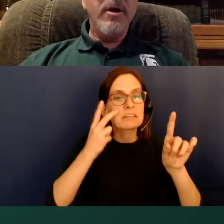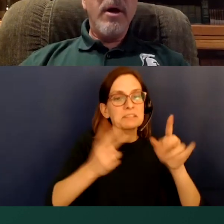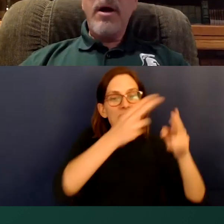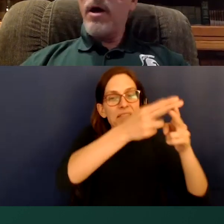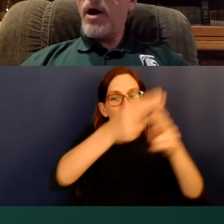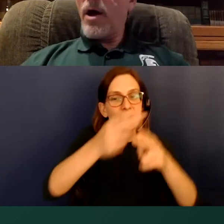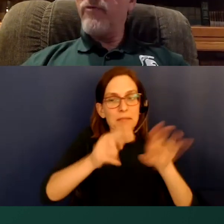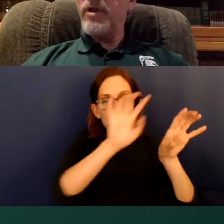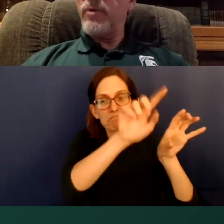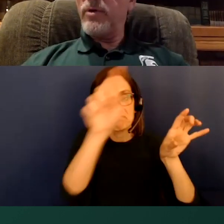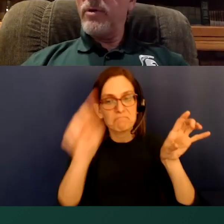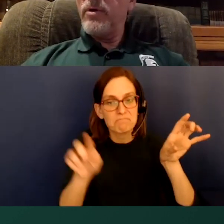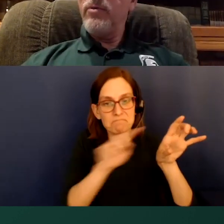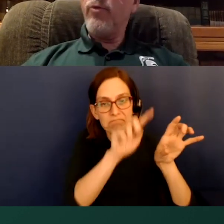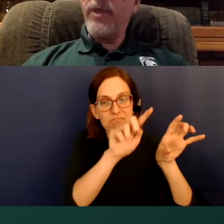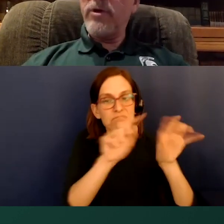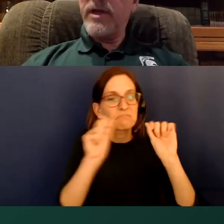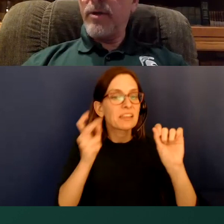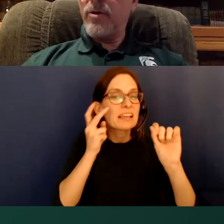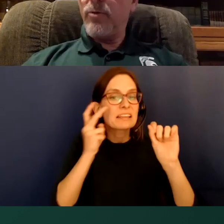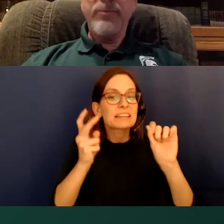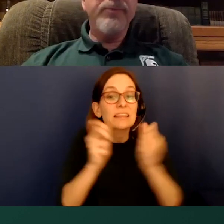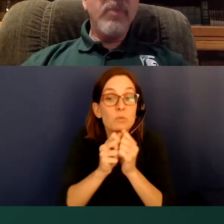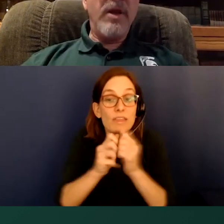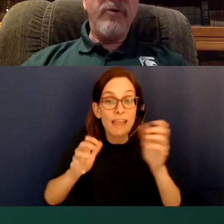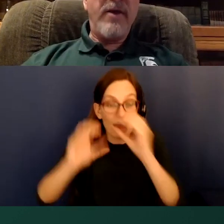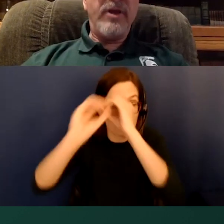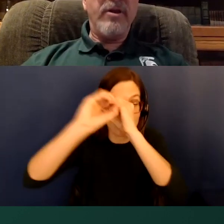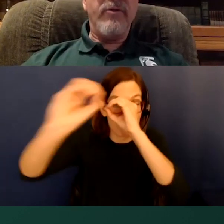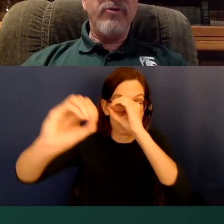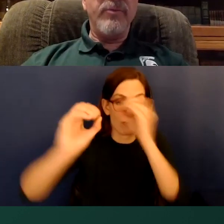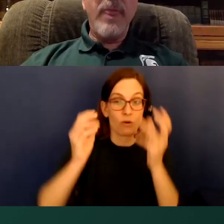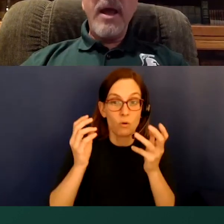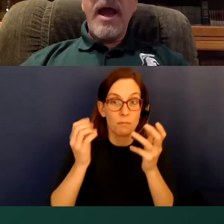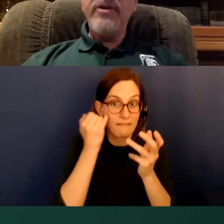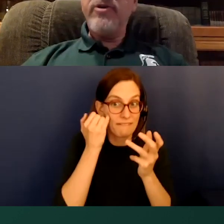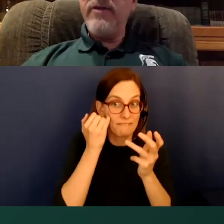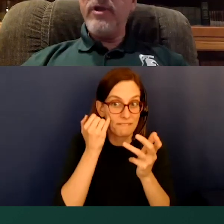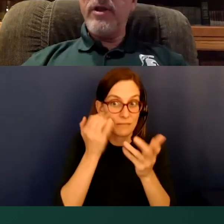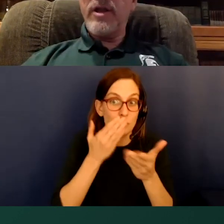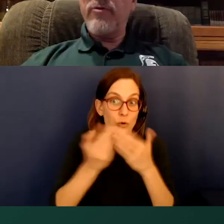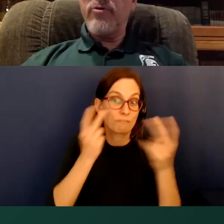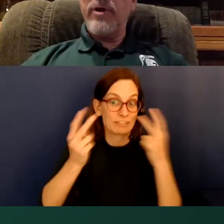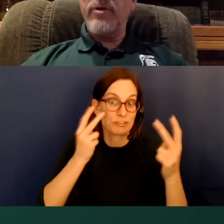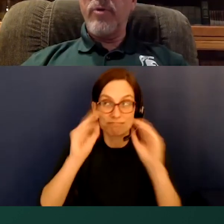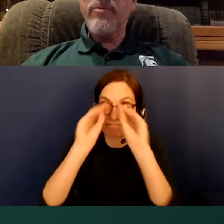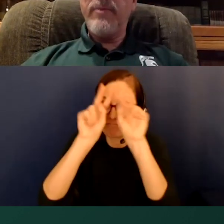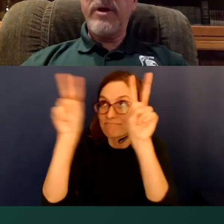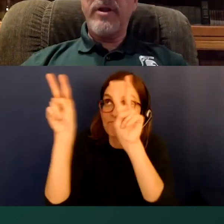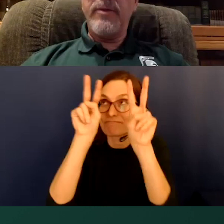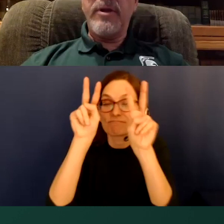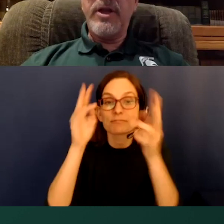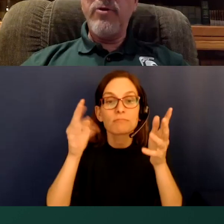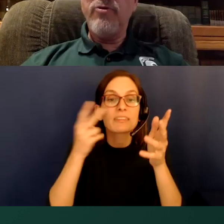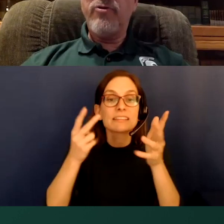seas are visible without a telescope if you have decent vision. And you can even see several craters. Most people